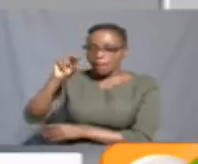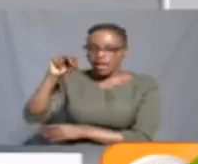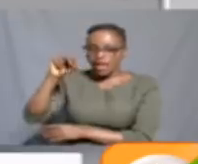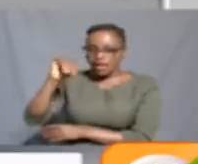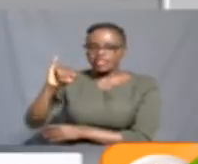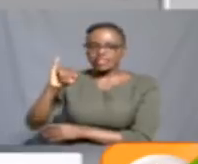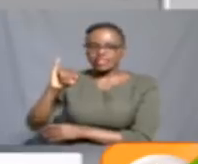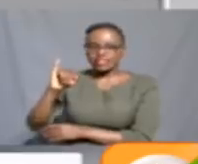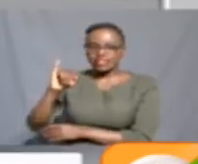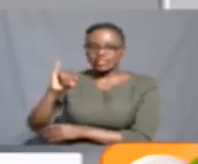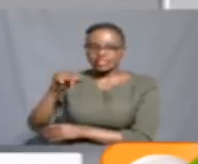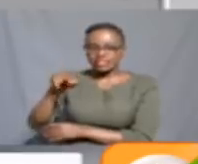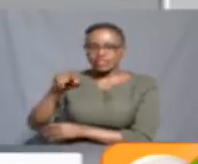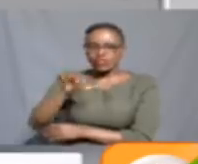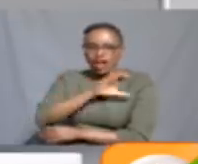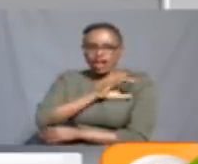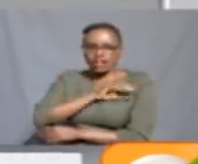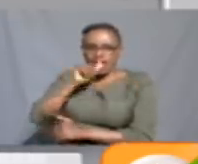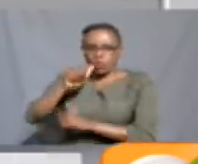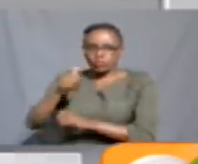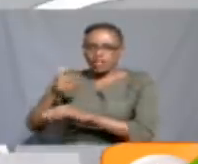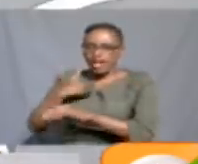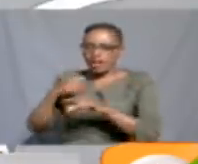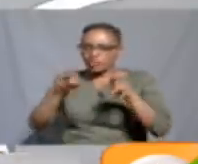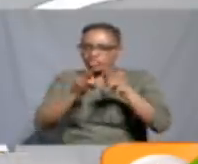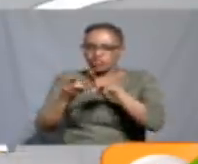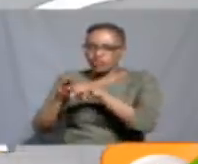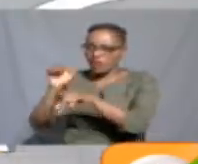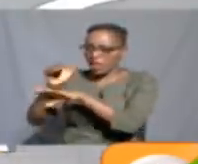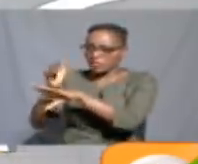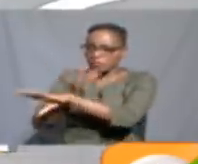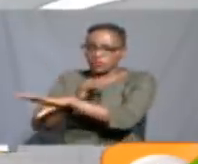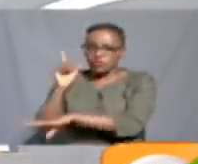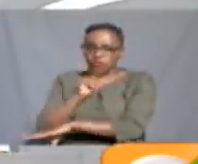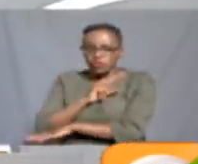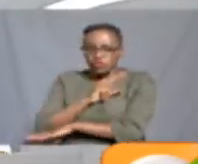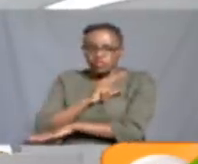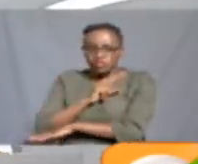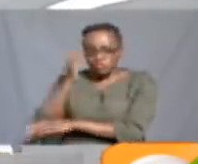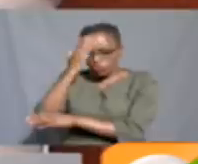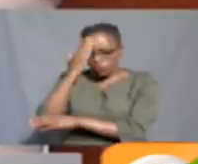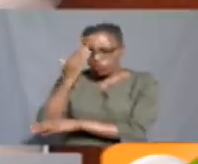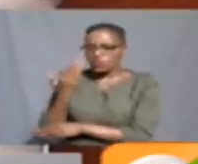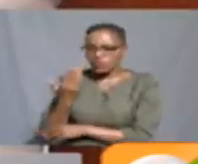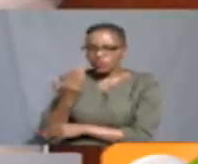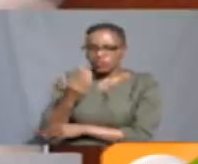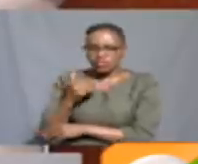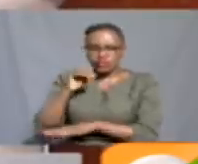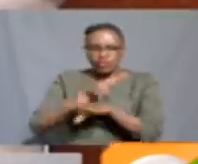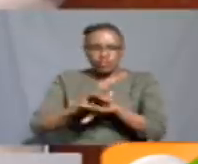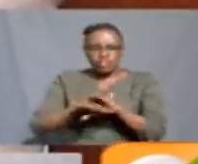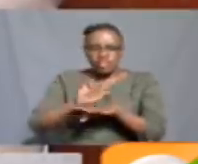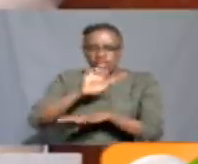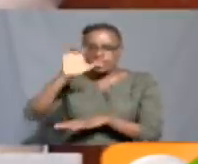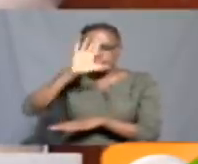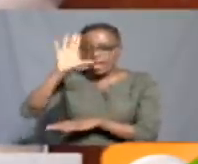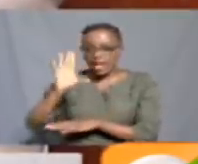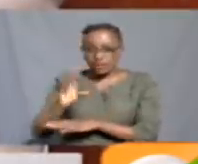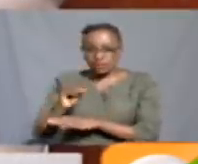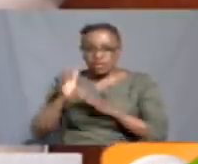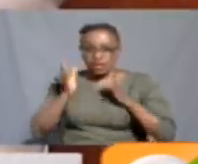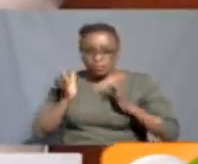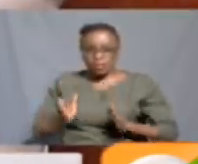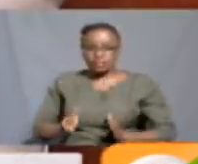that one characteristic they had in common? I asked you earlier. Of course, well, you knew him. He was a good East African.